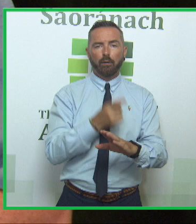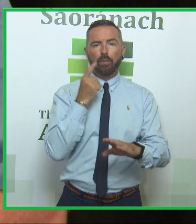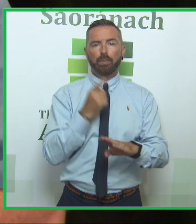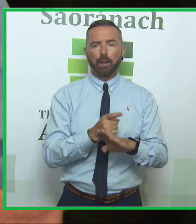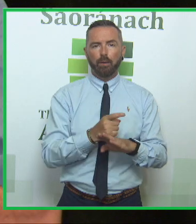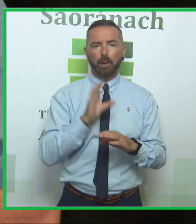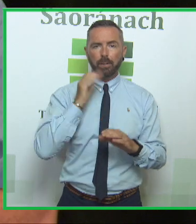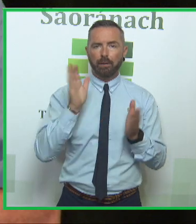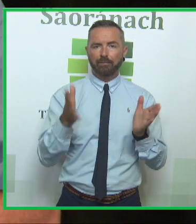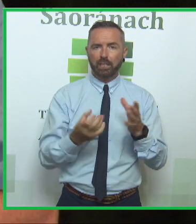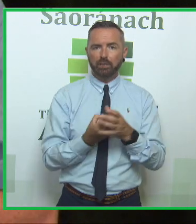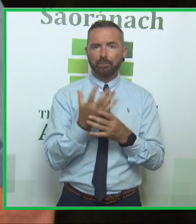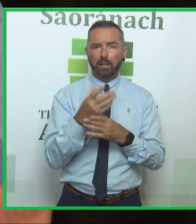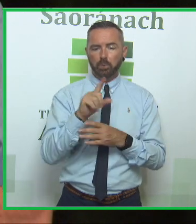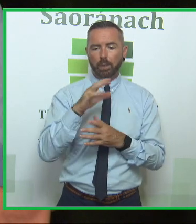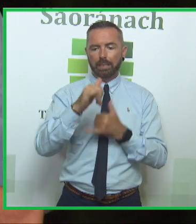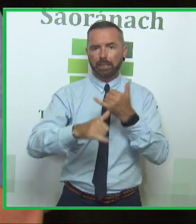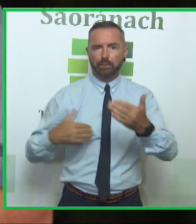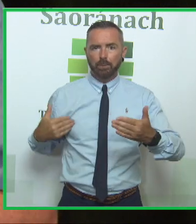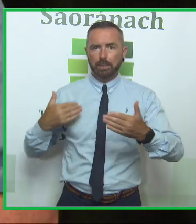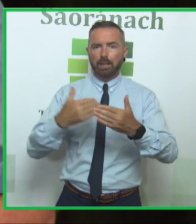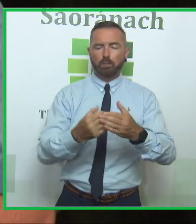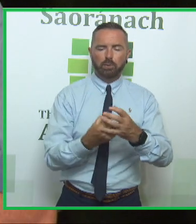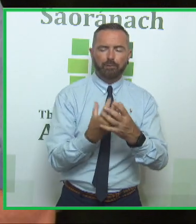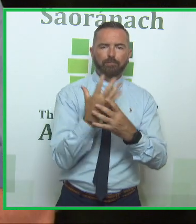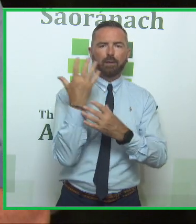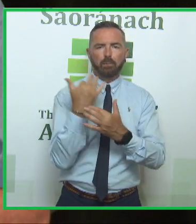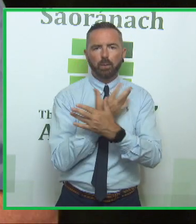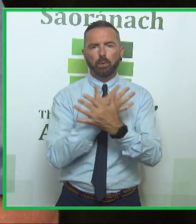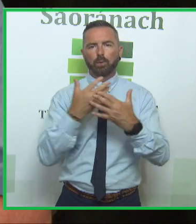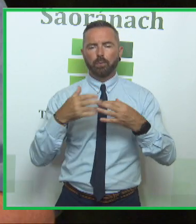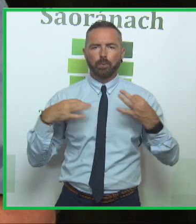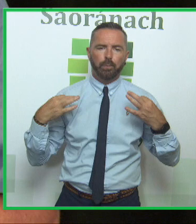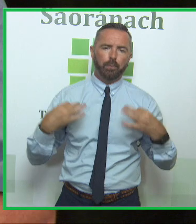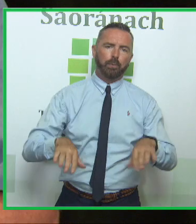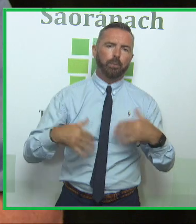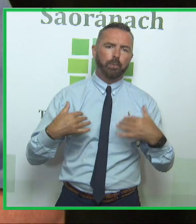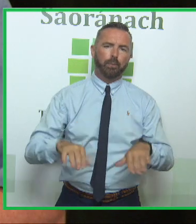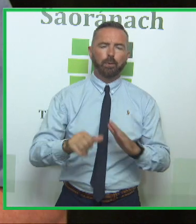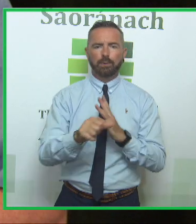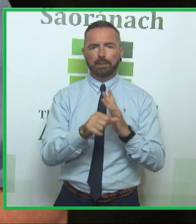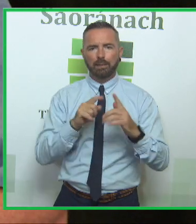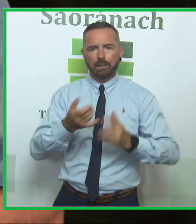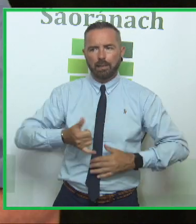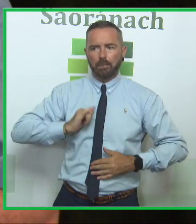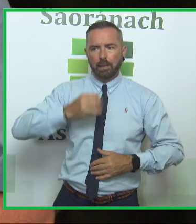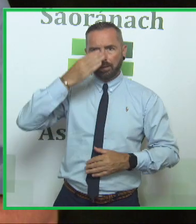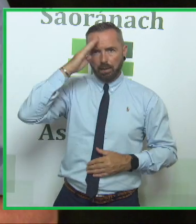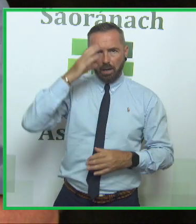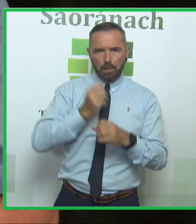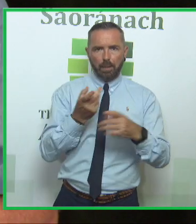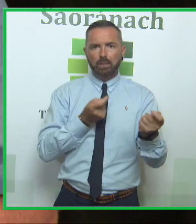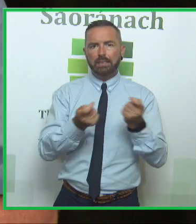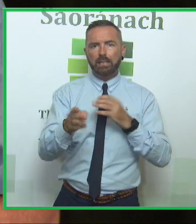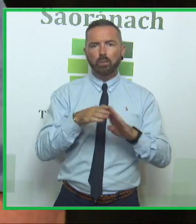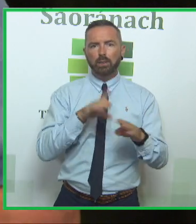we've developed over the last 20 years a massive amount of really extraordinary skills and abilities in this country around dealing with